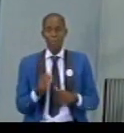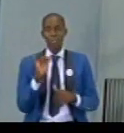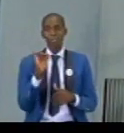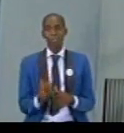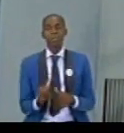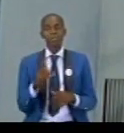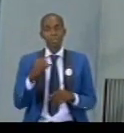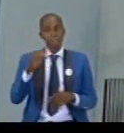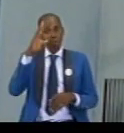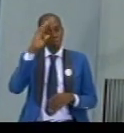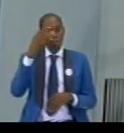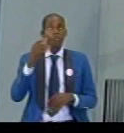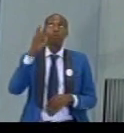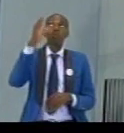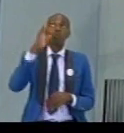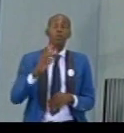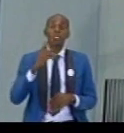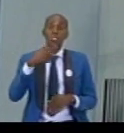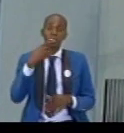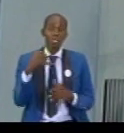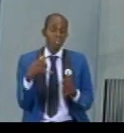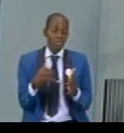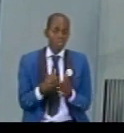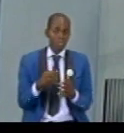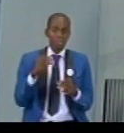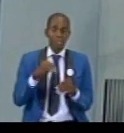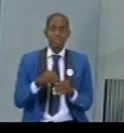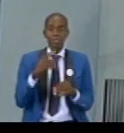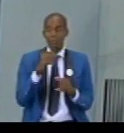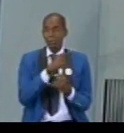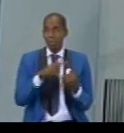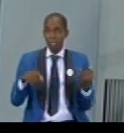pronunciation. Heaven confirming it is with you right there.